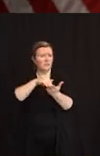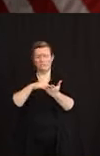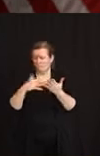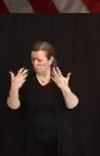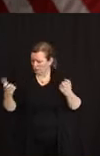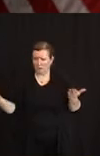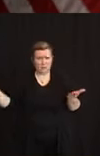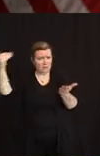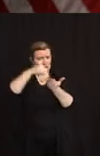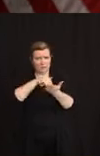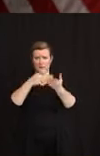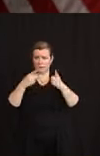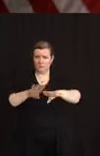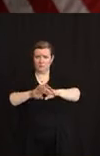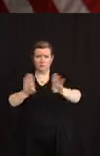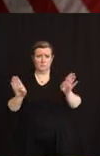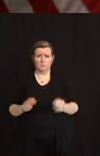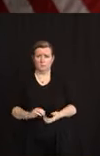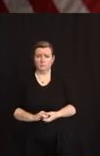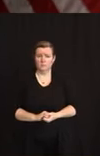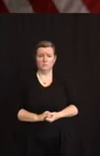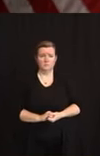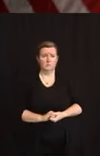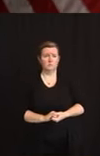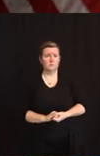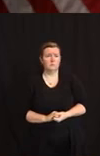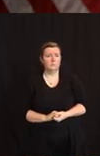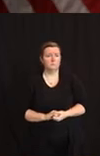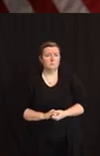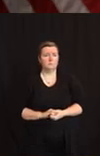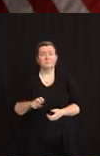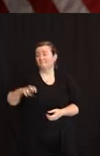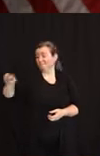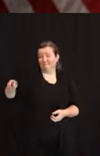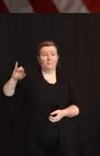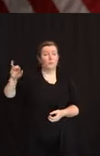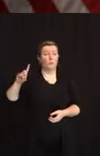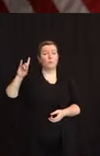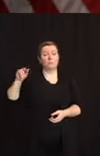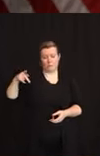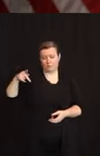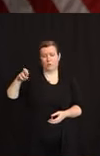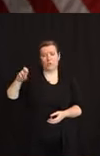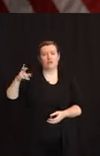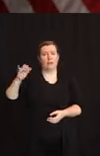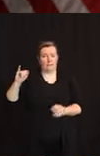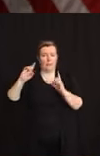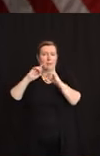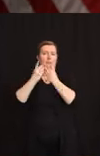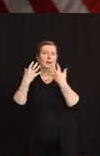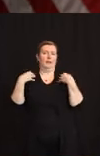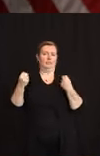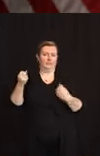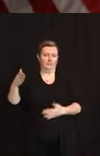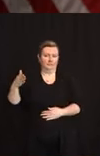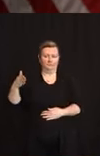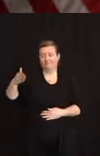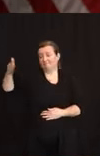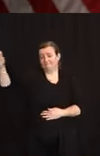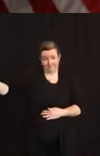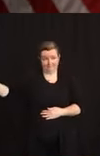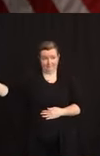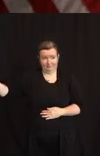woman to my right who needs no introduction, the Commissioner of the Department of Health, Judy Persicelli. To her right, another person who needs no introduction, the state